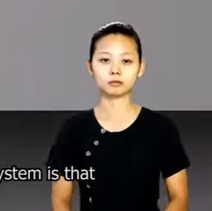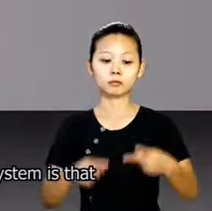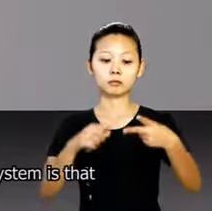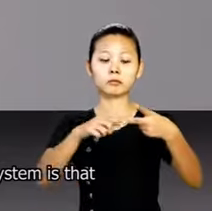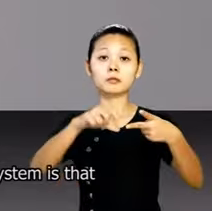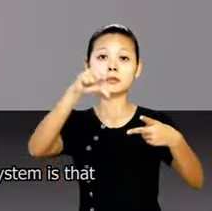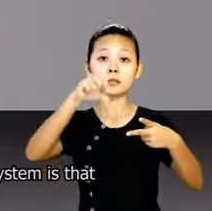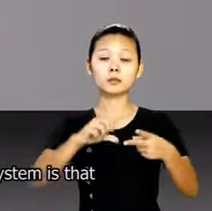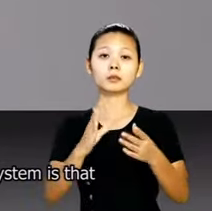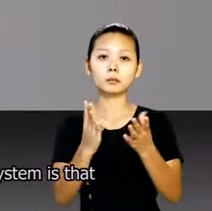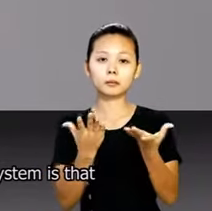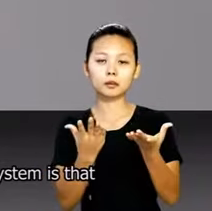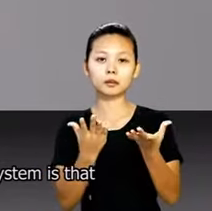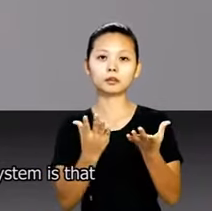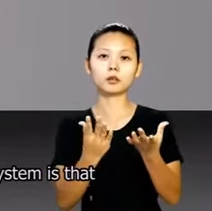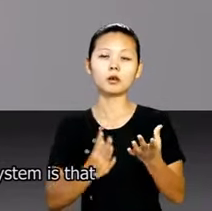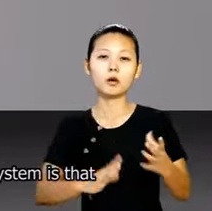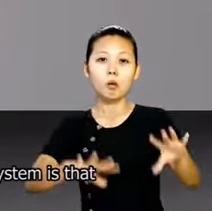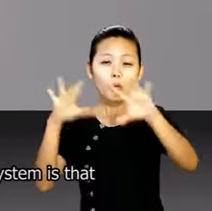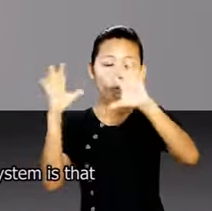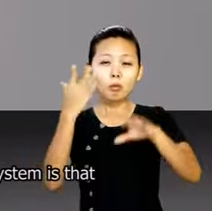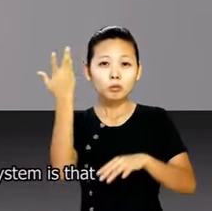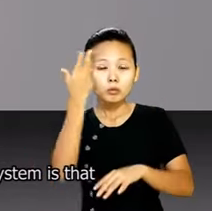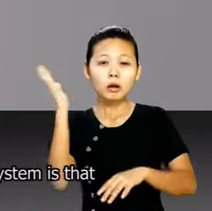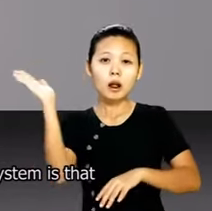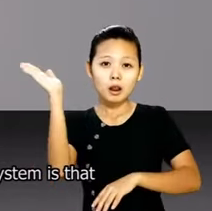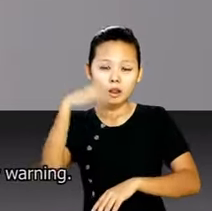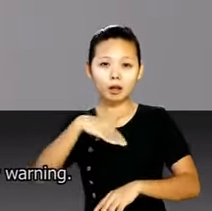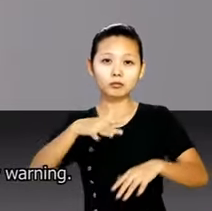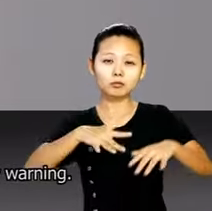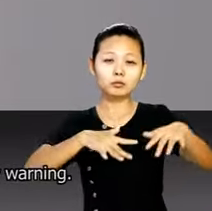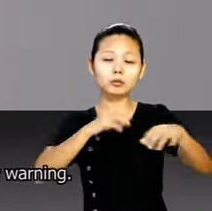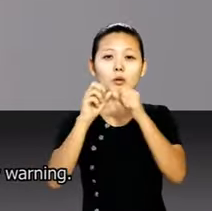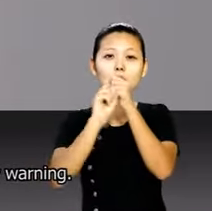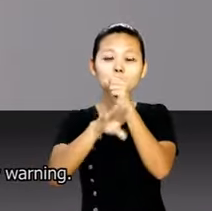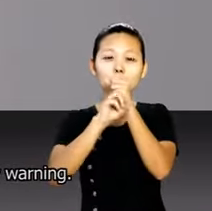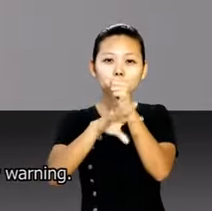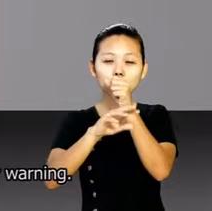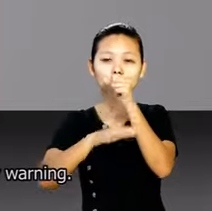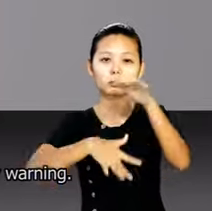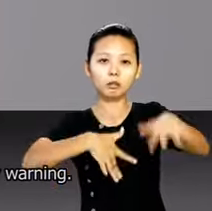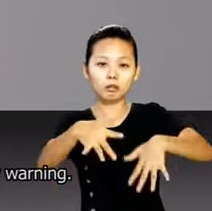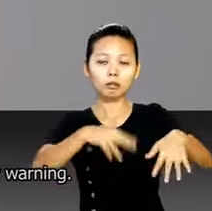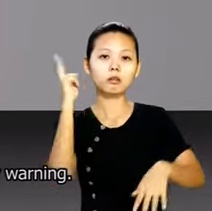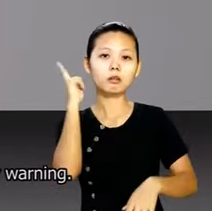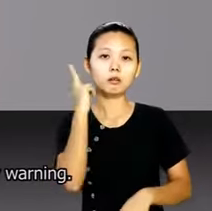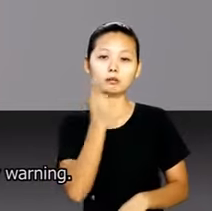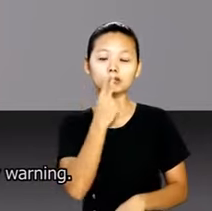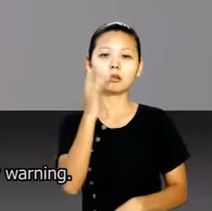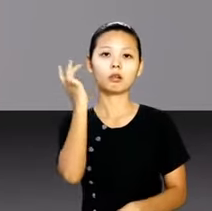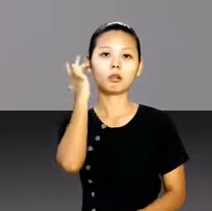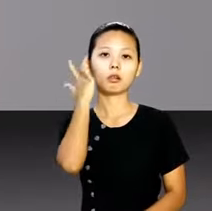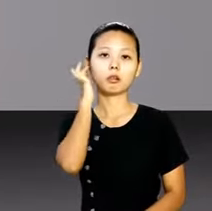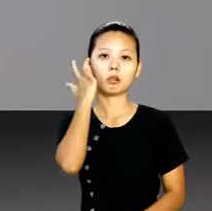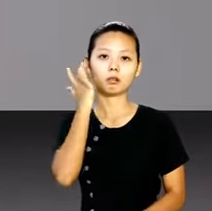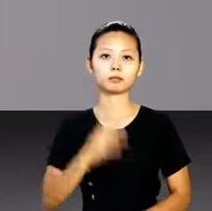The weakness of this early warning system is that deaf people cannot hear its early warning.